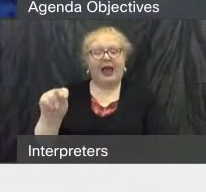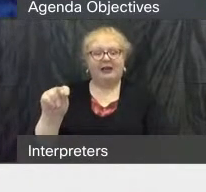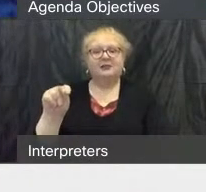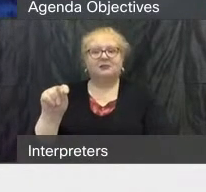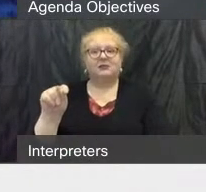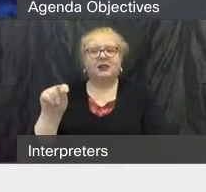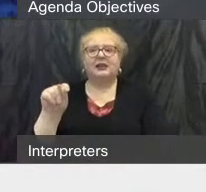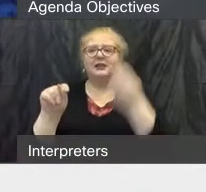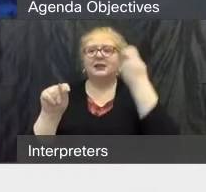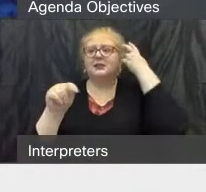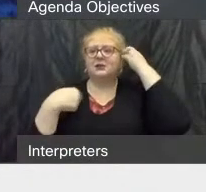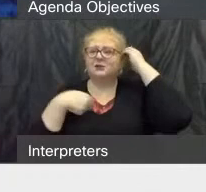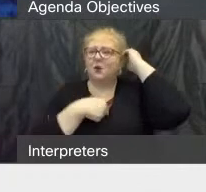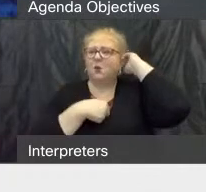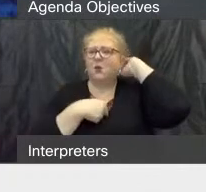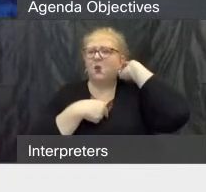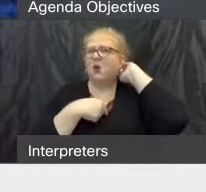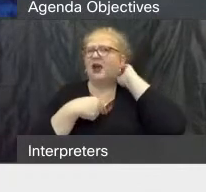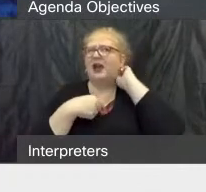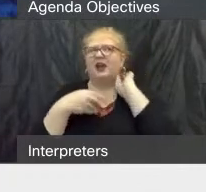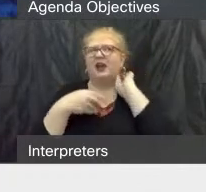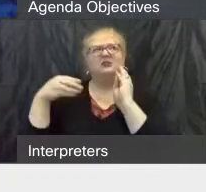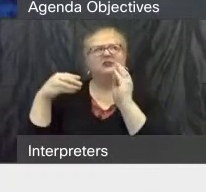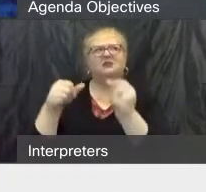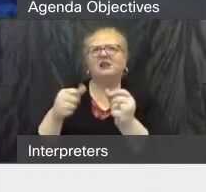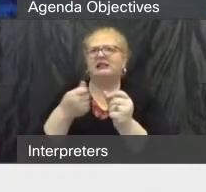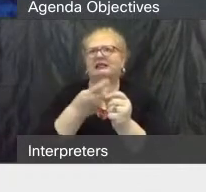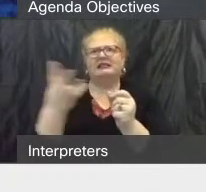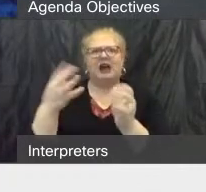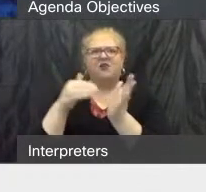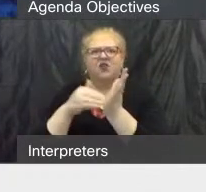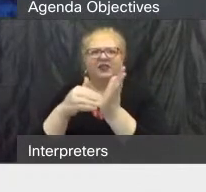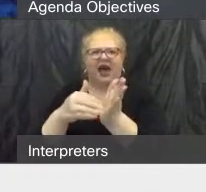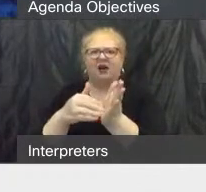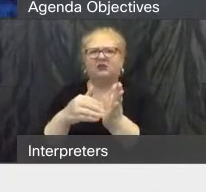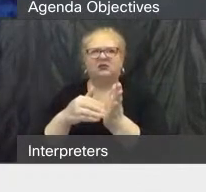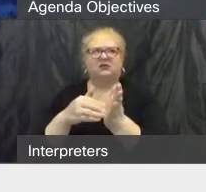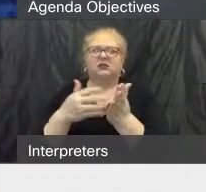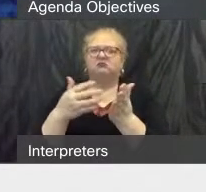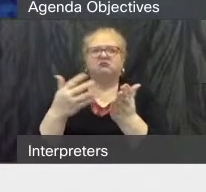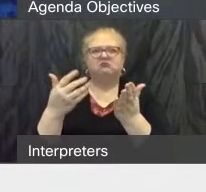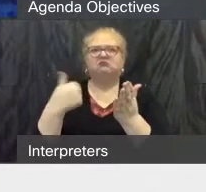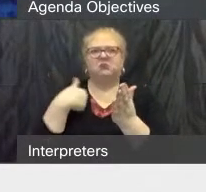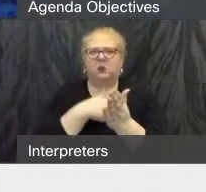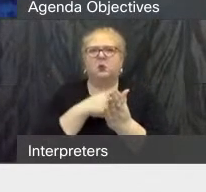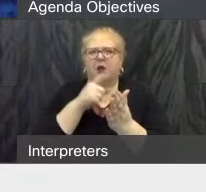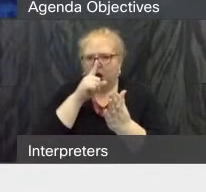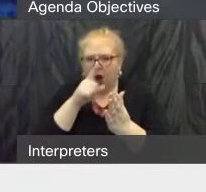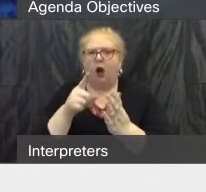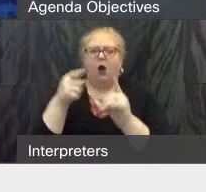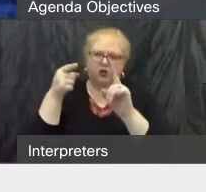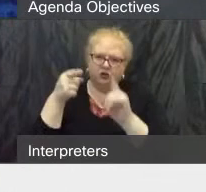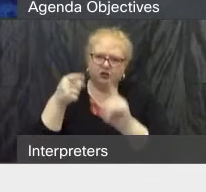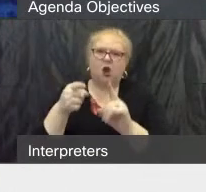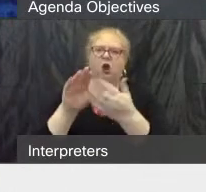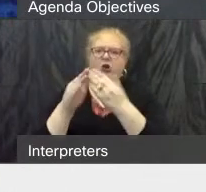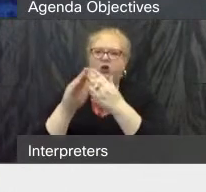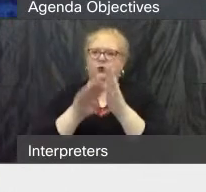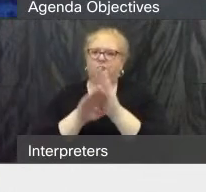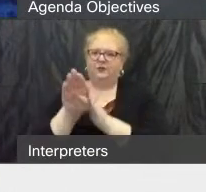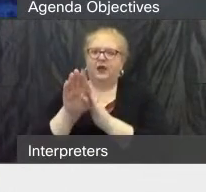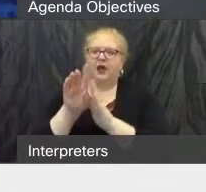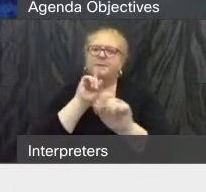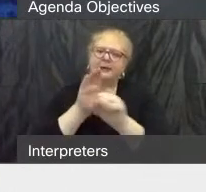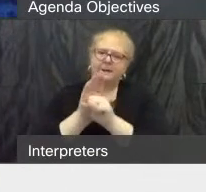not $1 million or so. I can't remember the exact number, but if you think about the targeted community development, there was a commitment to